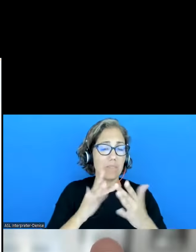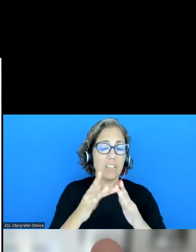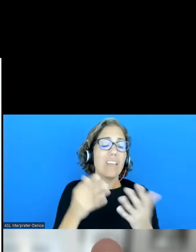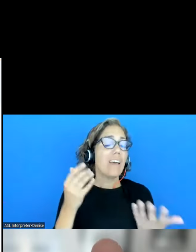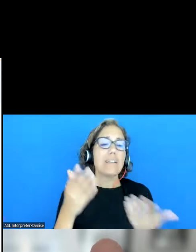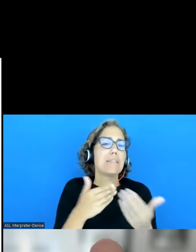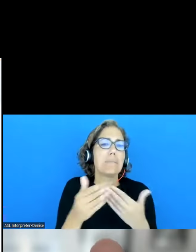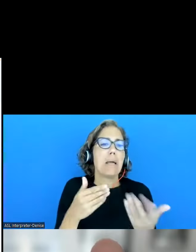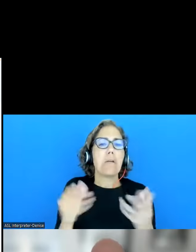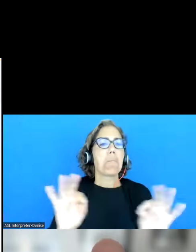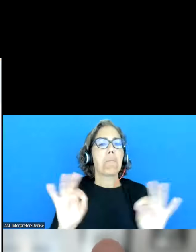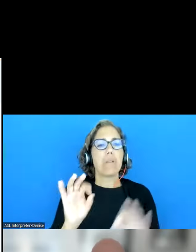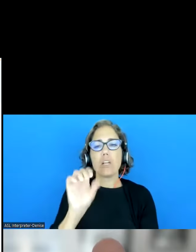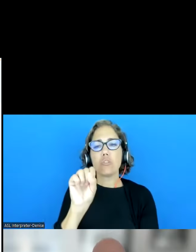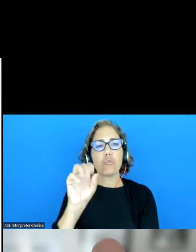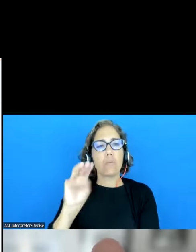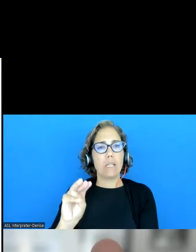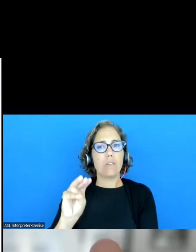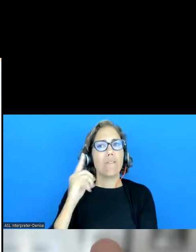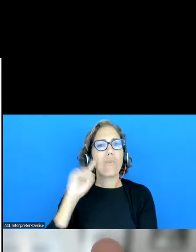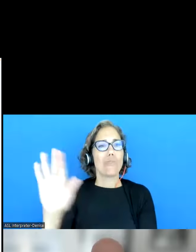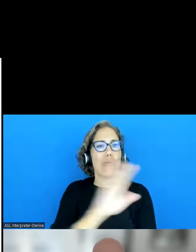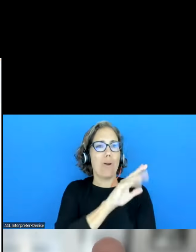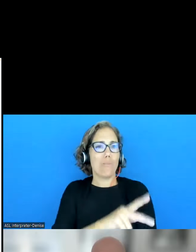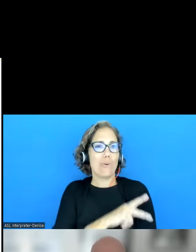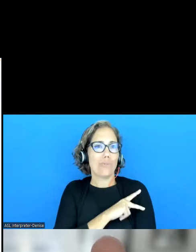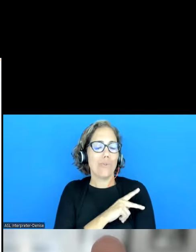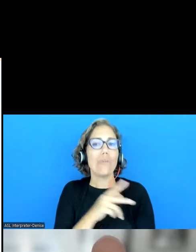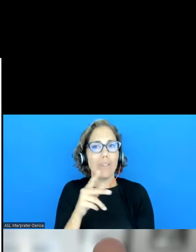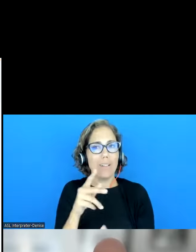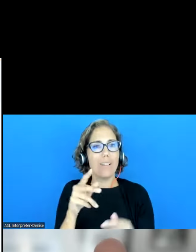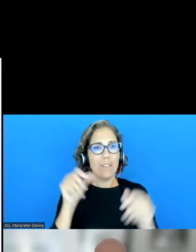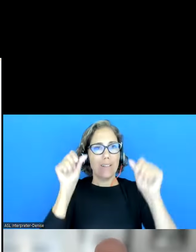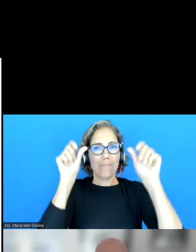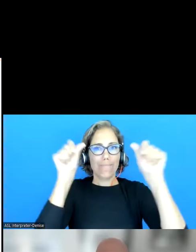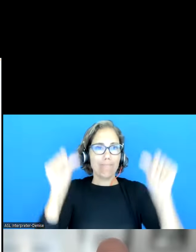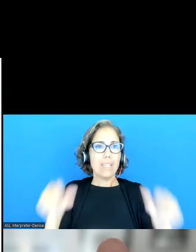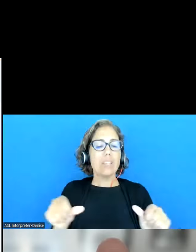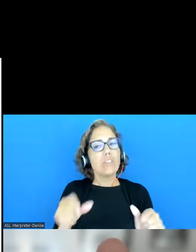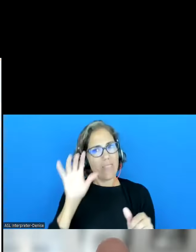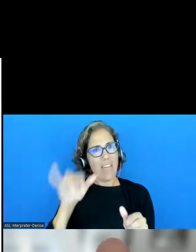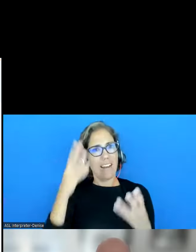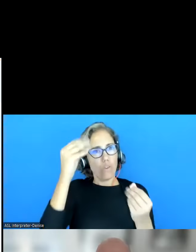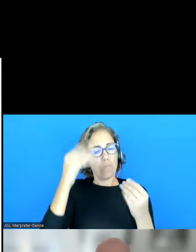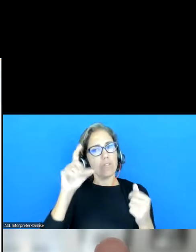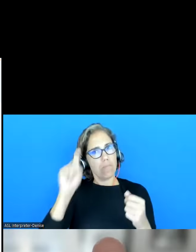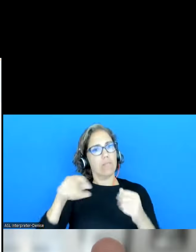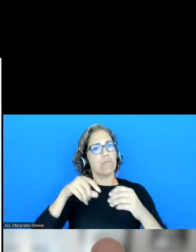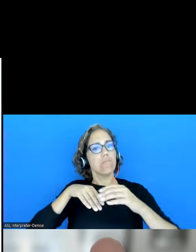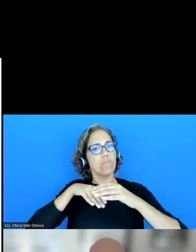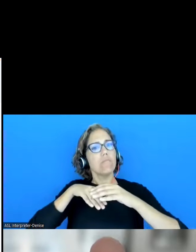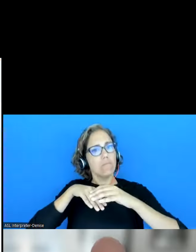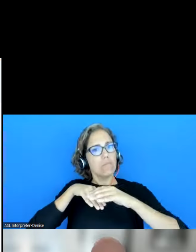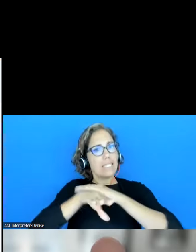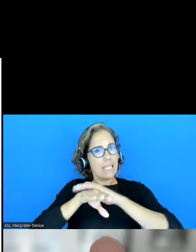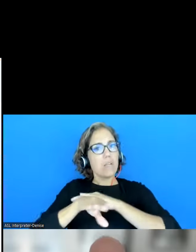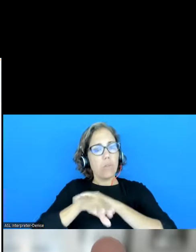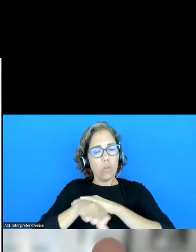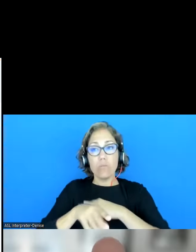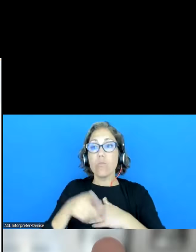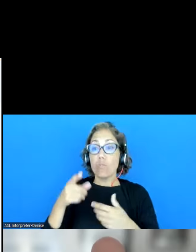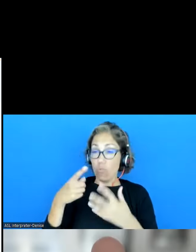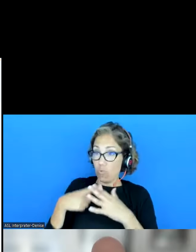media, in your personal life, that content should be as accessible as possible. So if you start to propagate this knowledge out with your